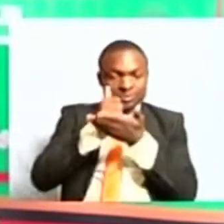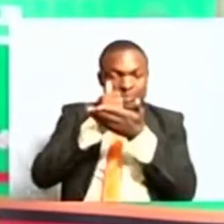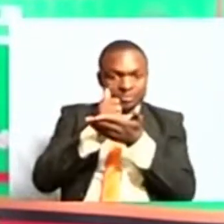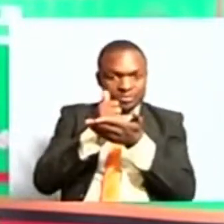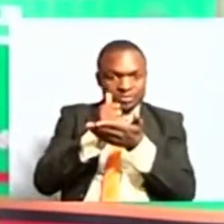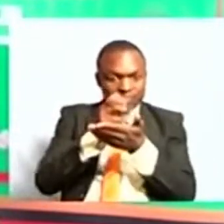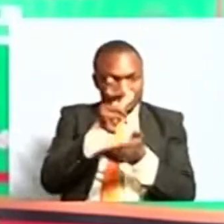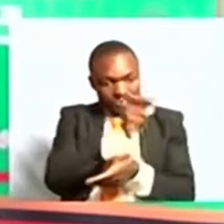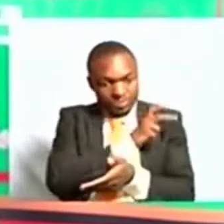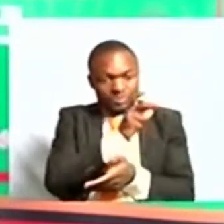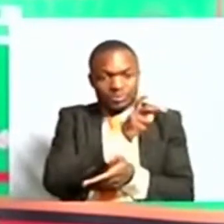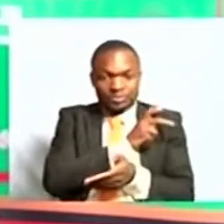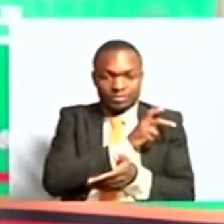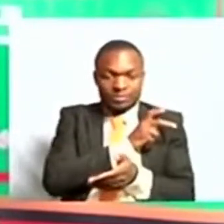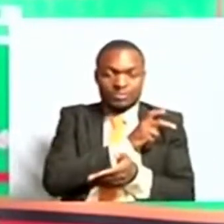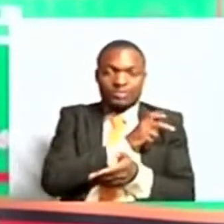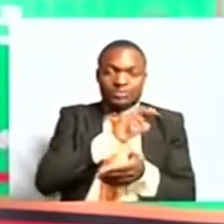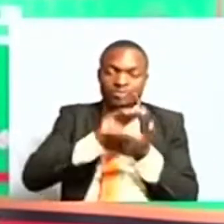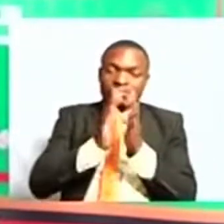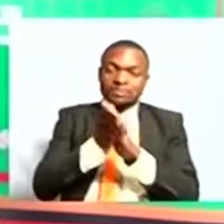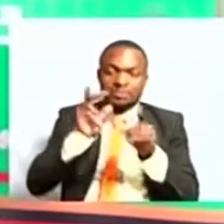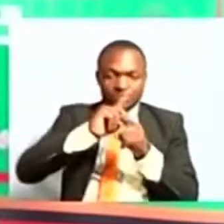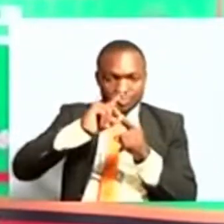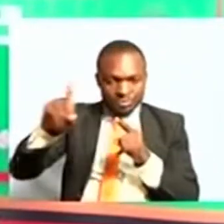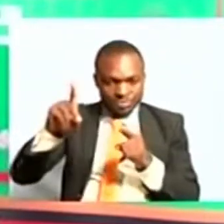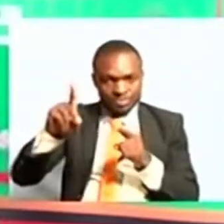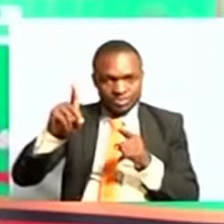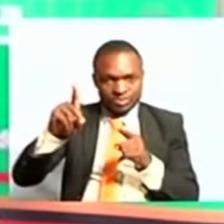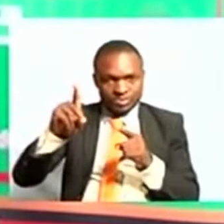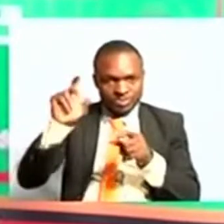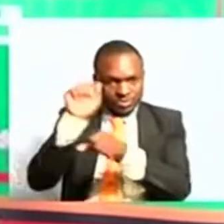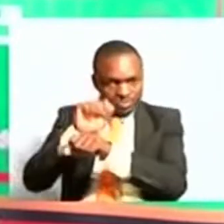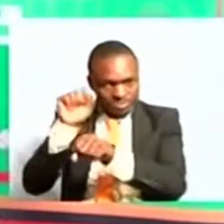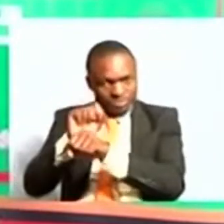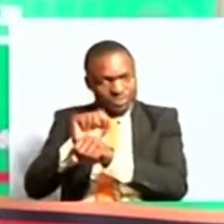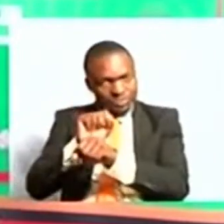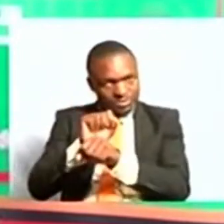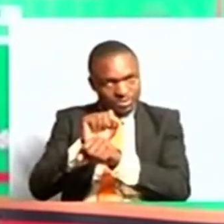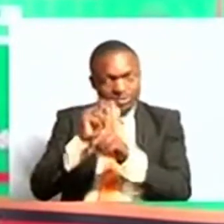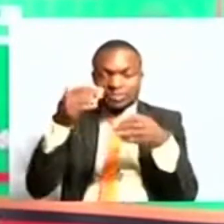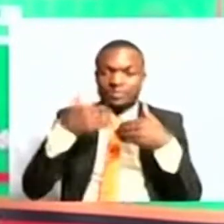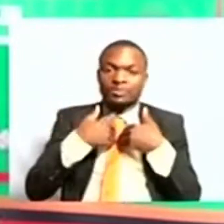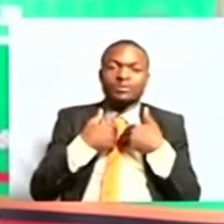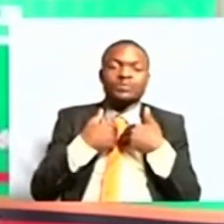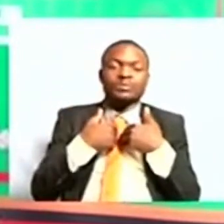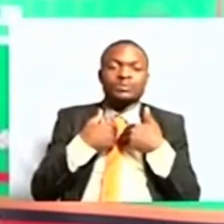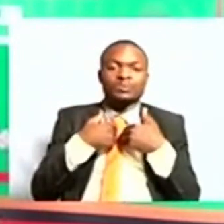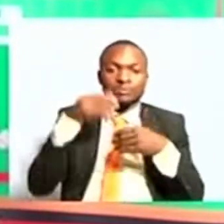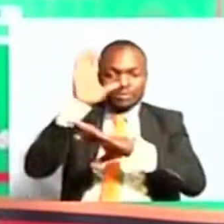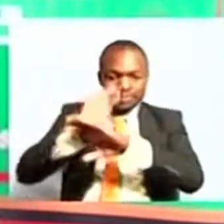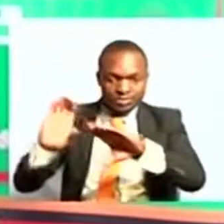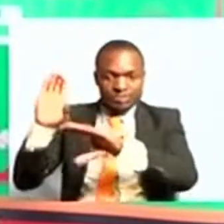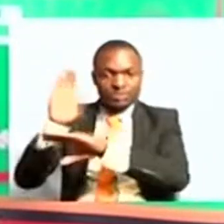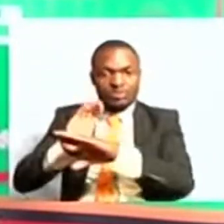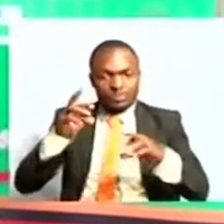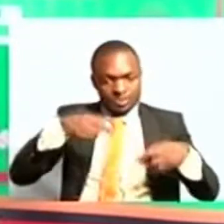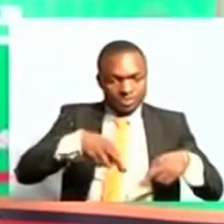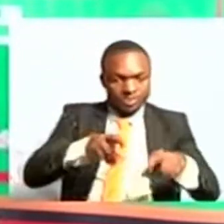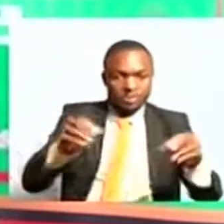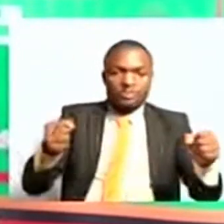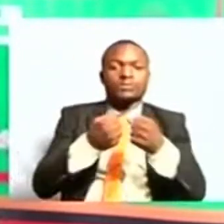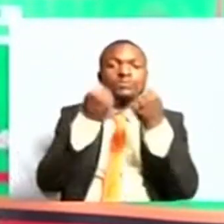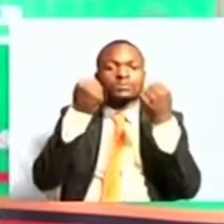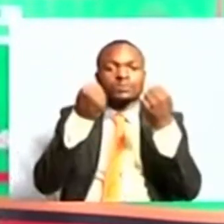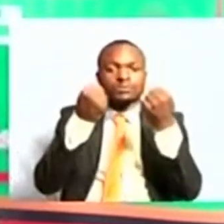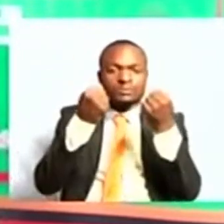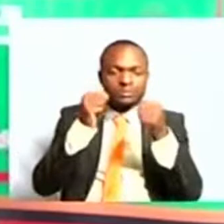traffic police to be more professional while undertaking their duties, as they have equally been the causes of road traffic accidents.